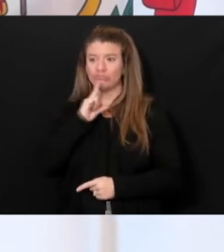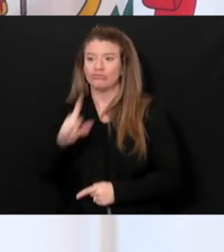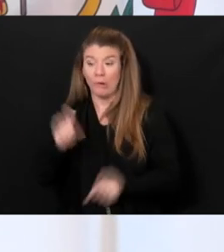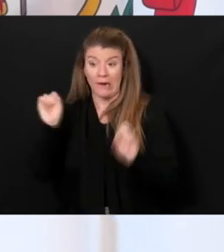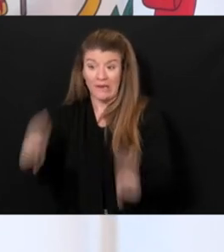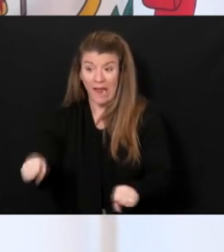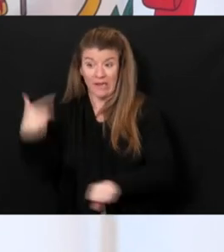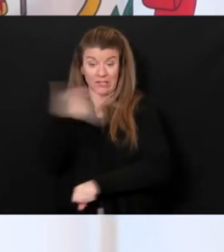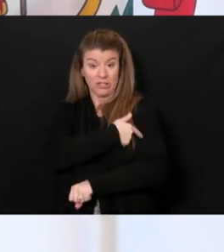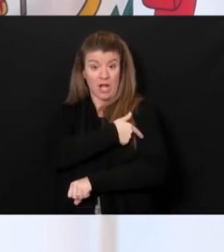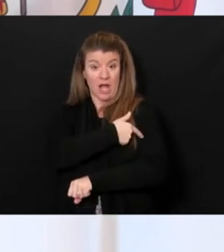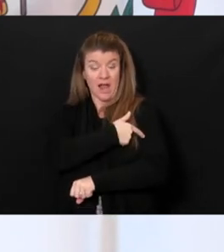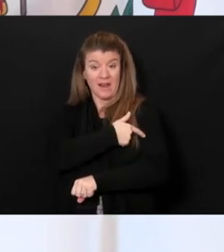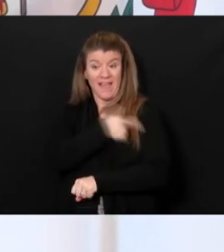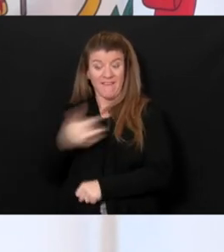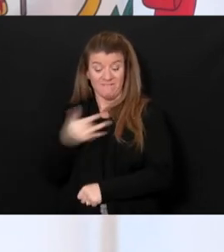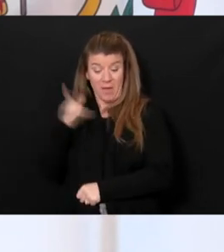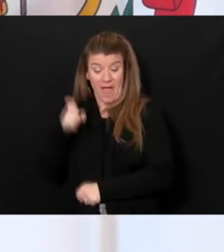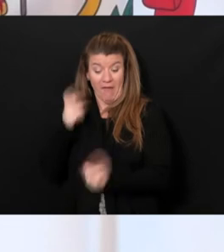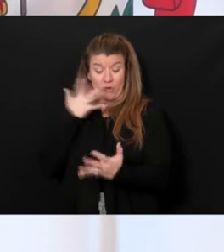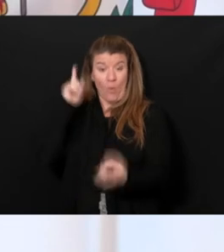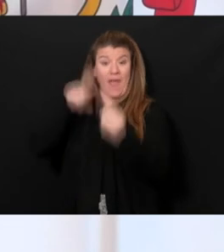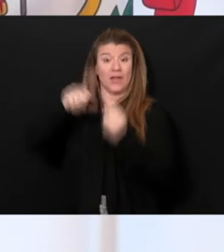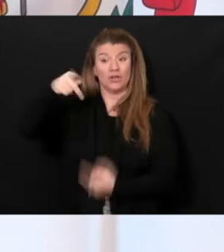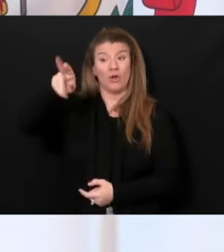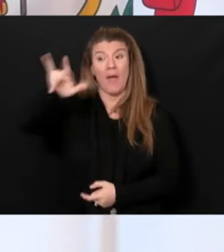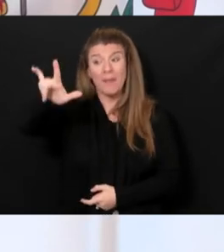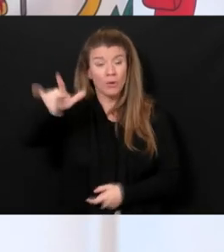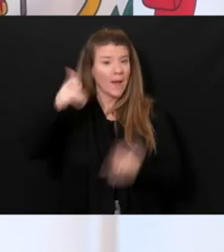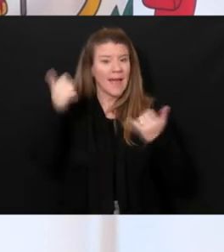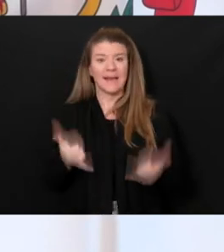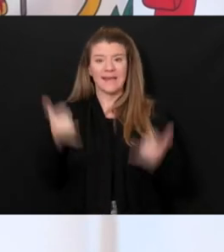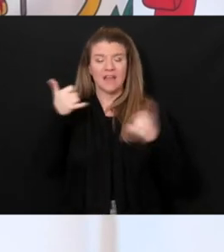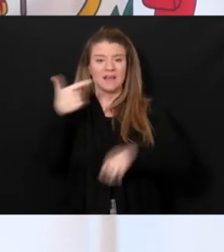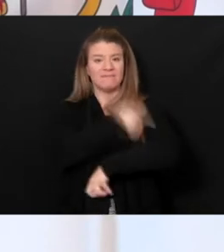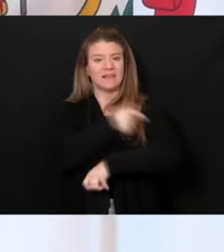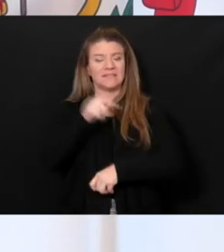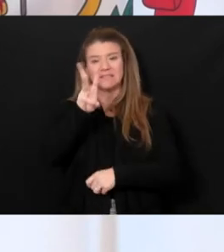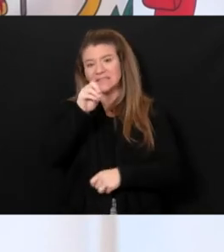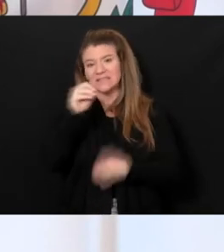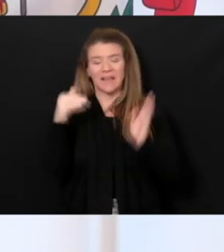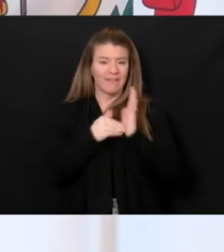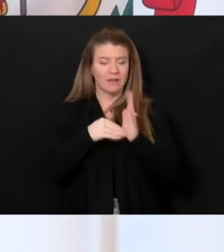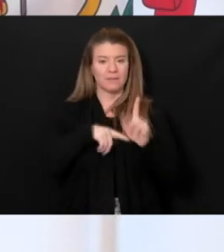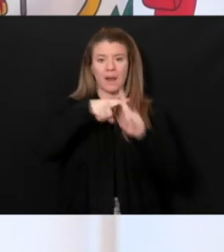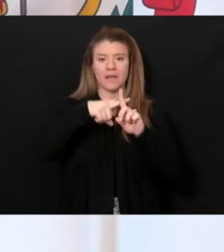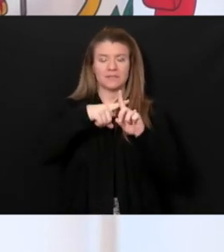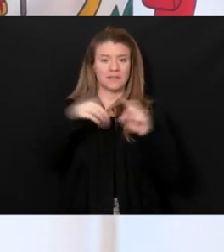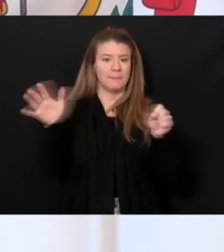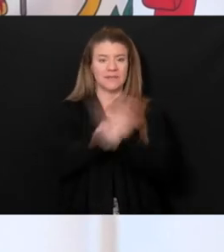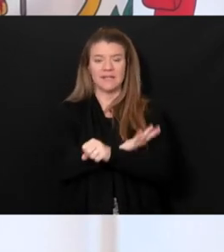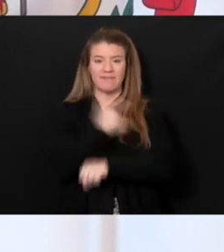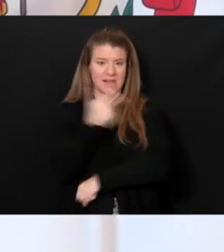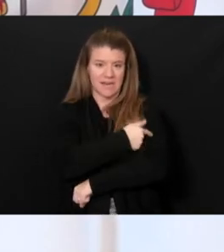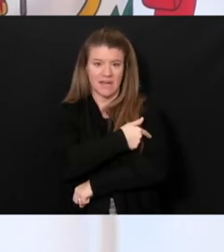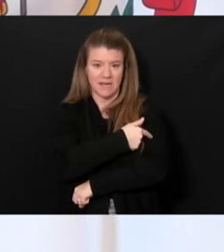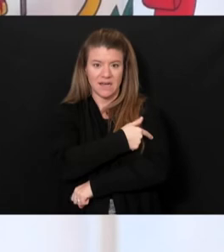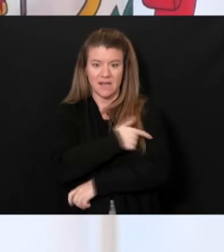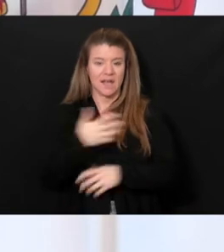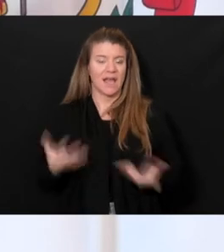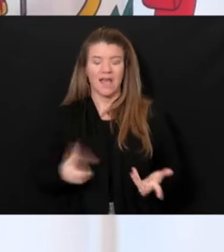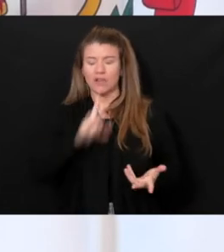for till April, that now have been vaccinated, 60,000 plus of them completely vaccinated. You know, it